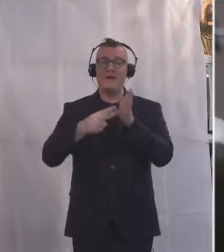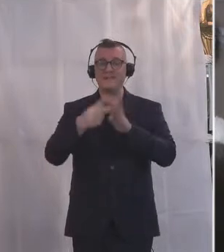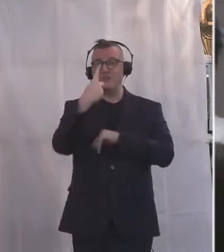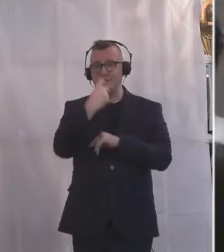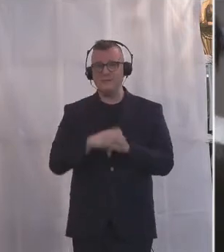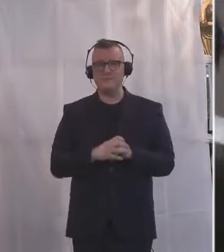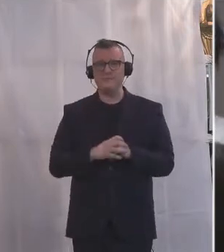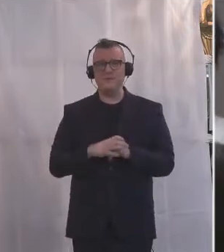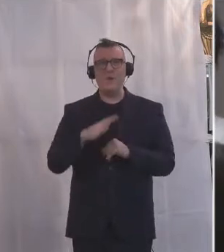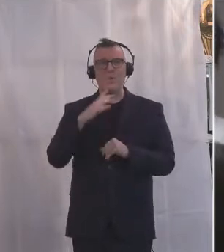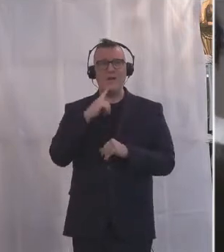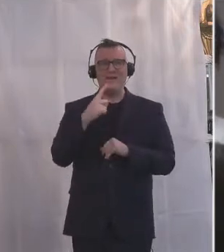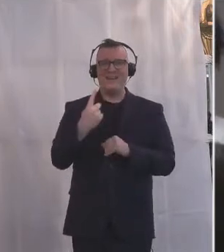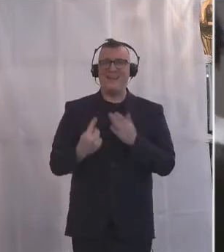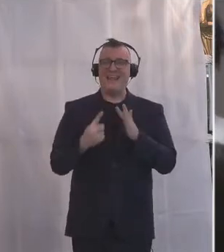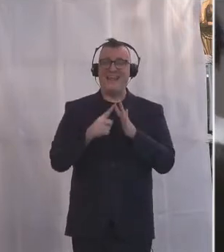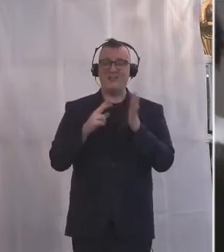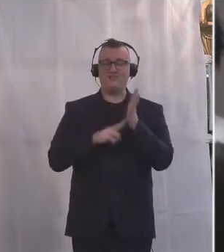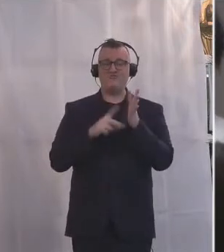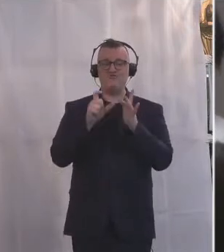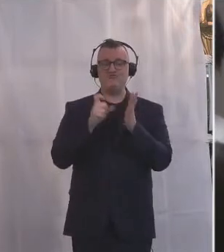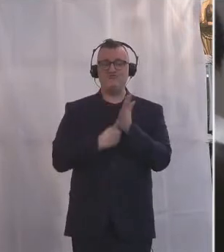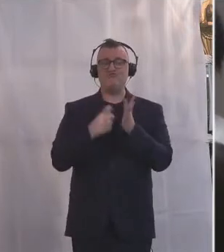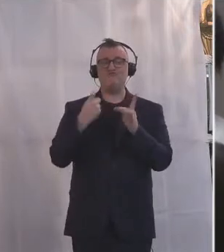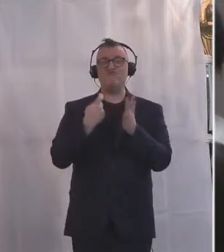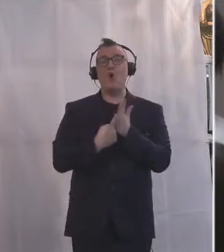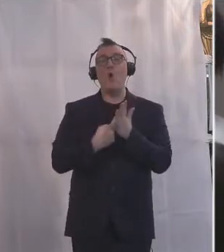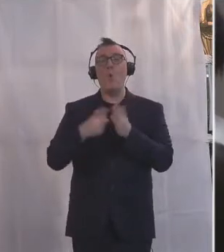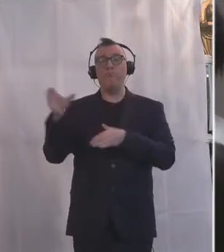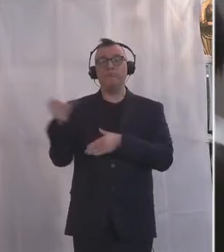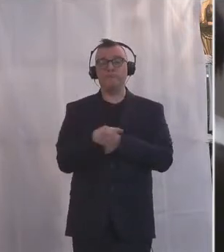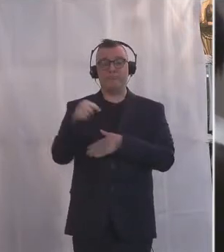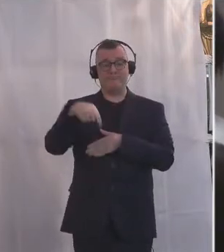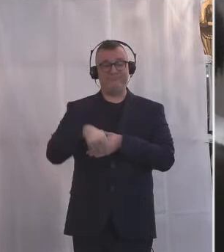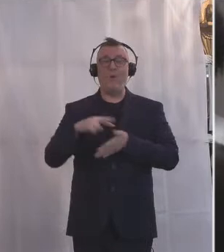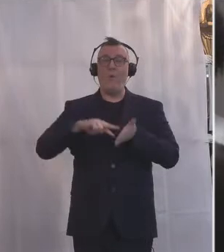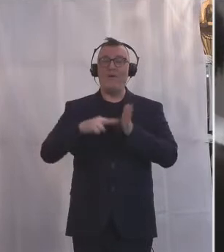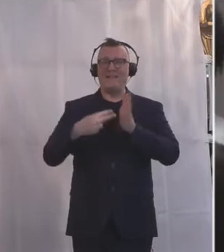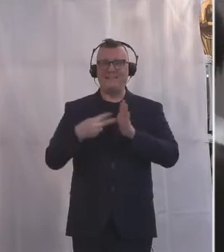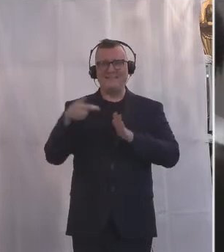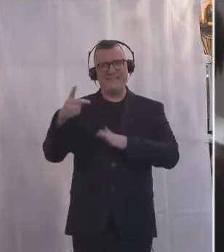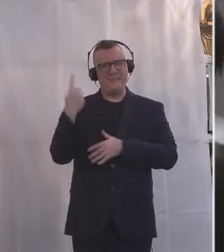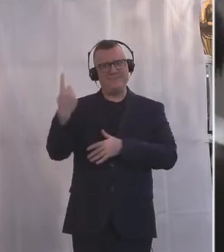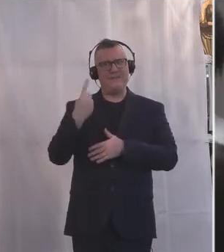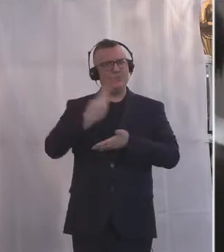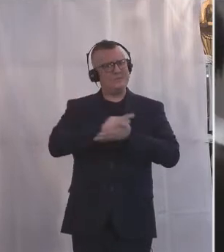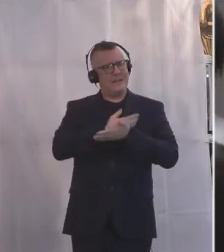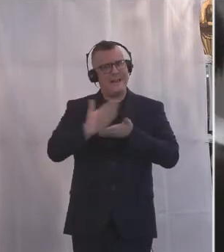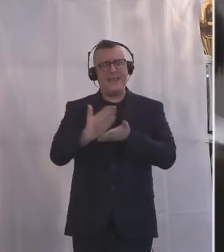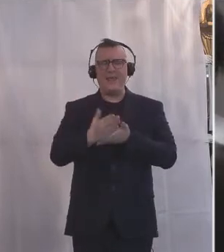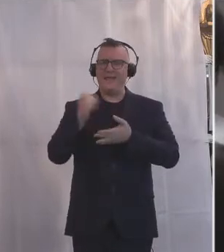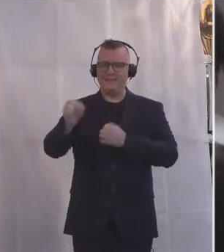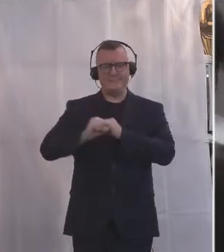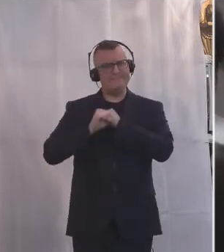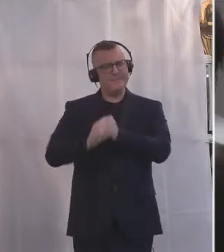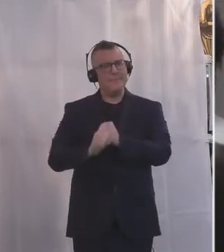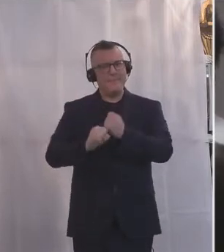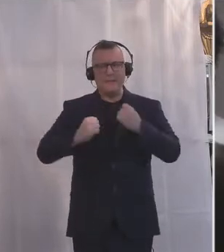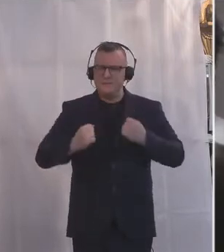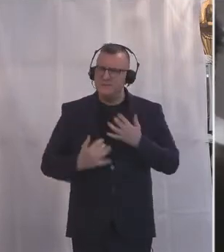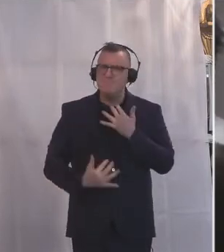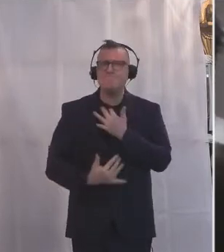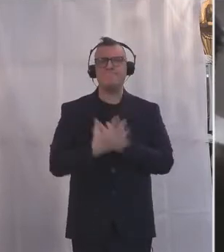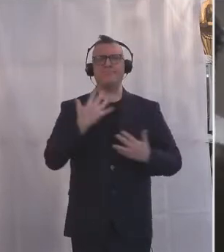one of Indro joining Innovate UK, he made his feelings very clear about his commitments, his